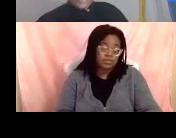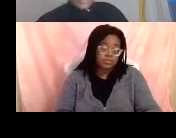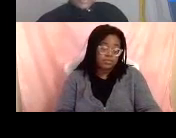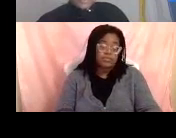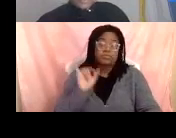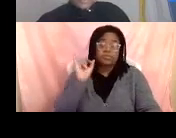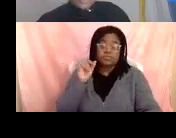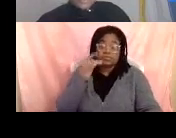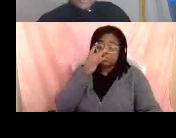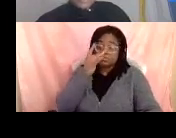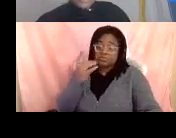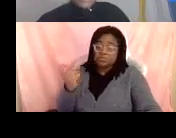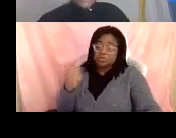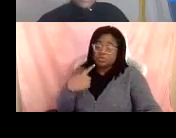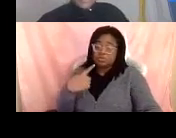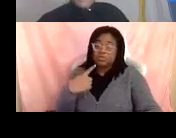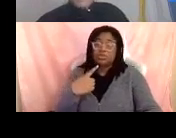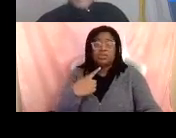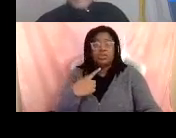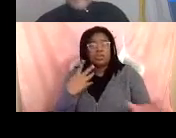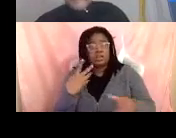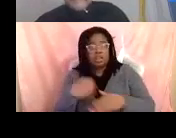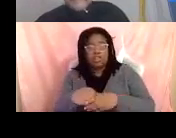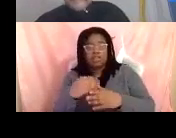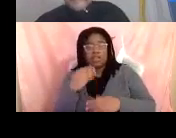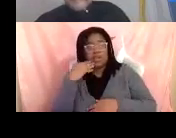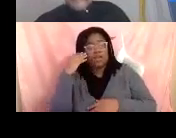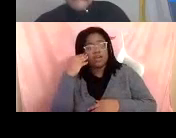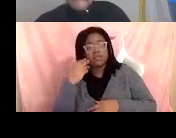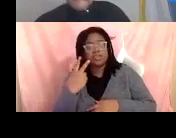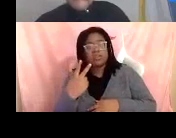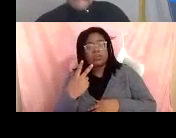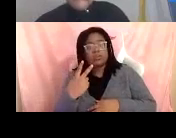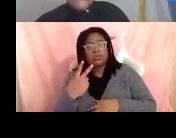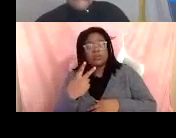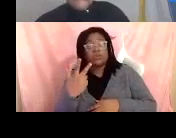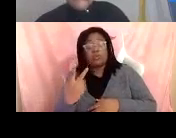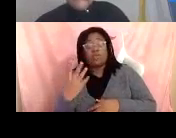Interesting question. Choice to include the house in both the third and the fourth quadrants.